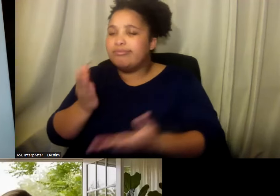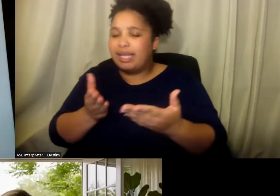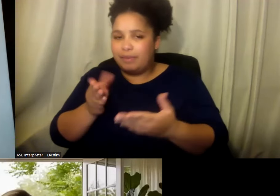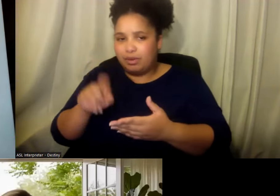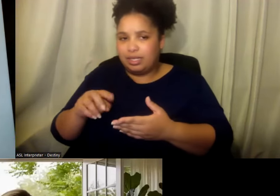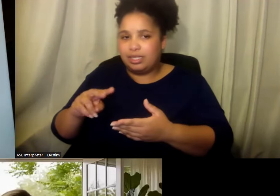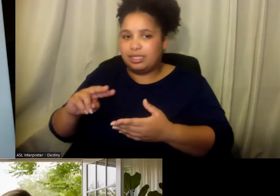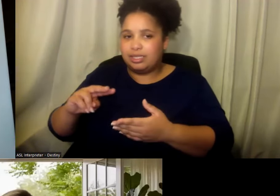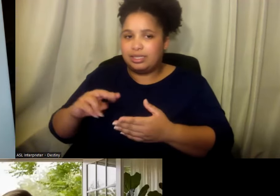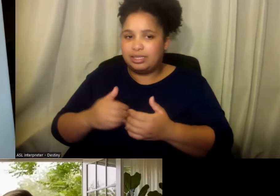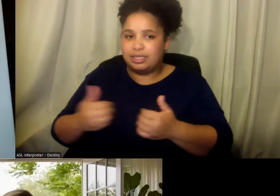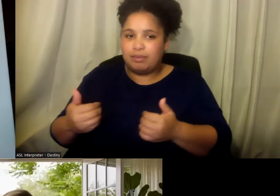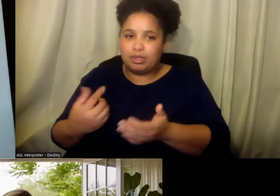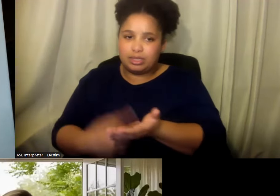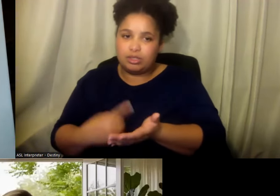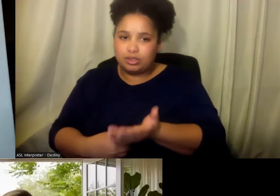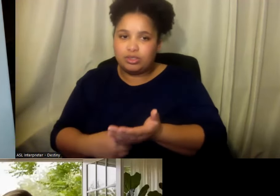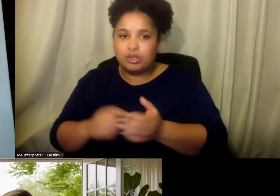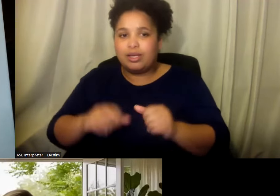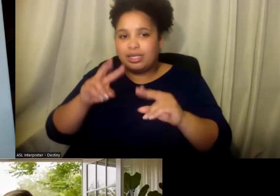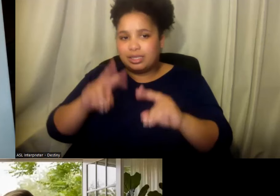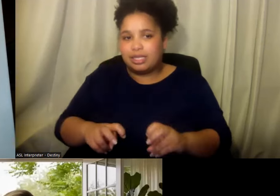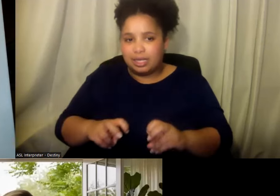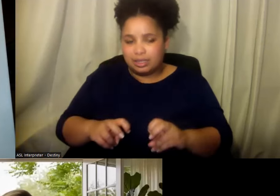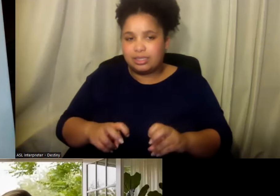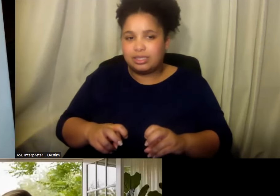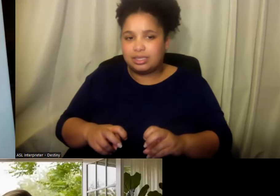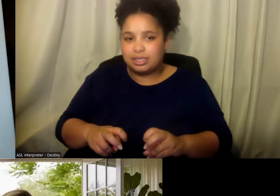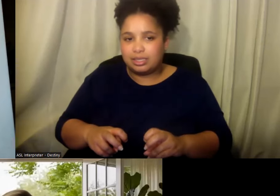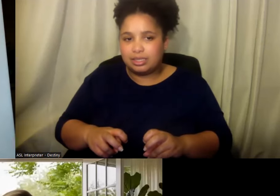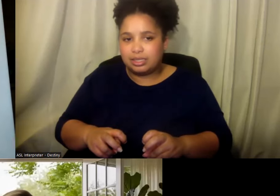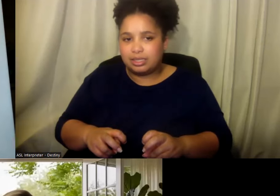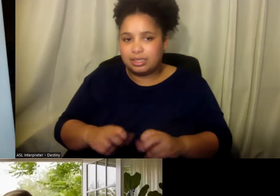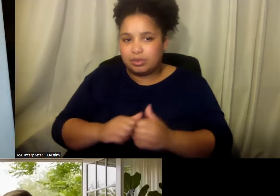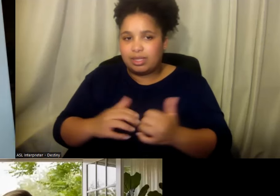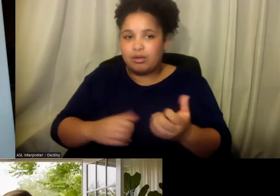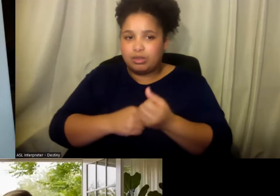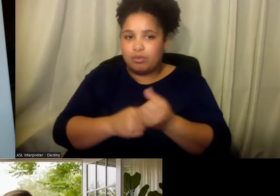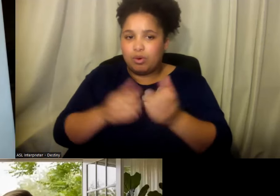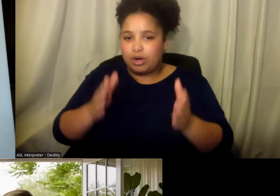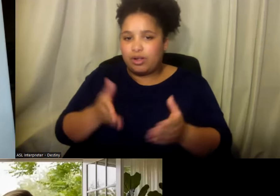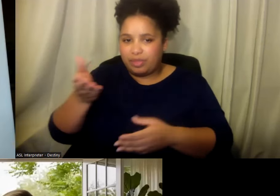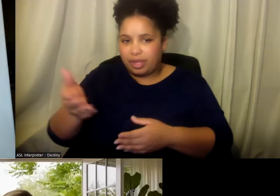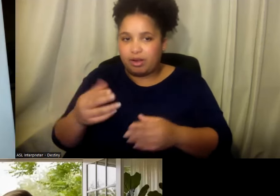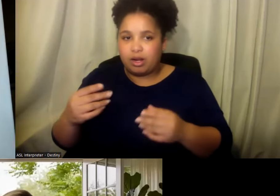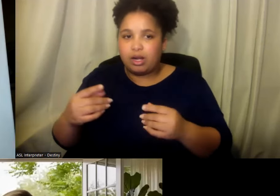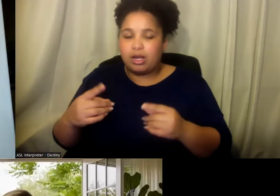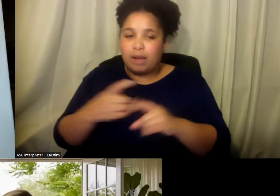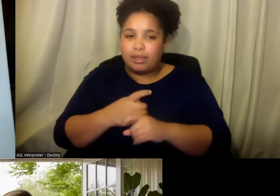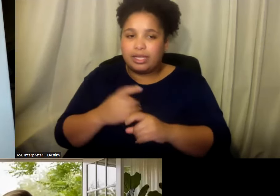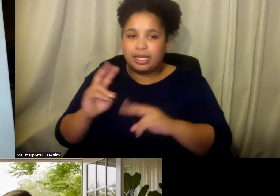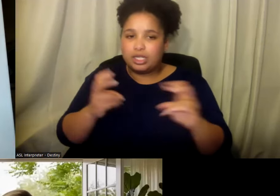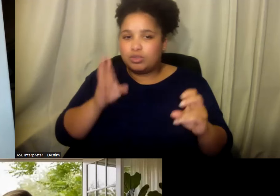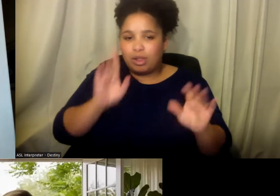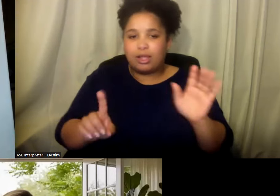be a separate conversation so that you could do an assessment without a supporter being there. So complicated issues that I think will come up, and